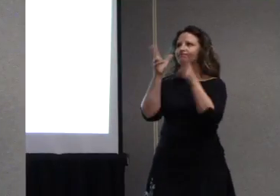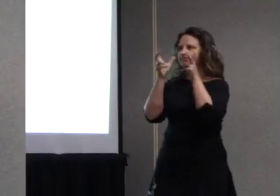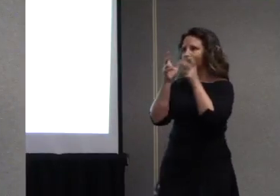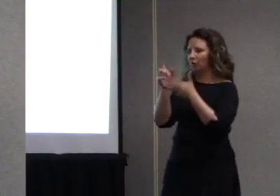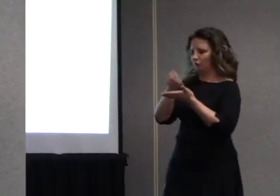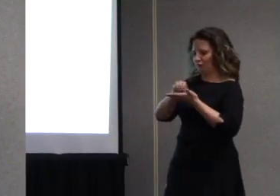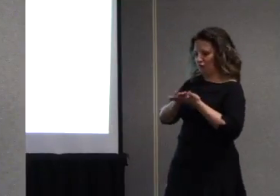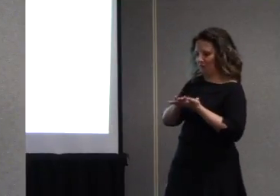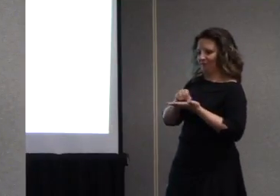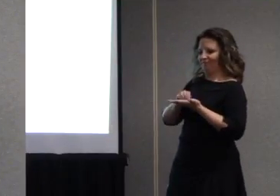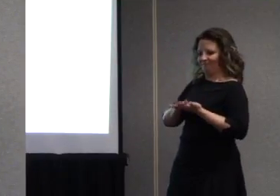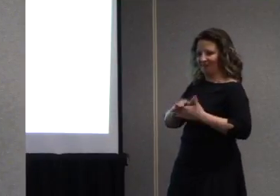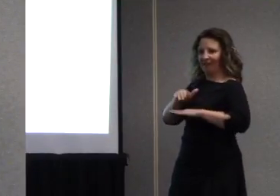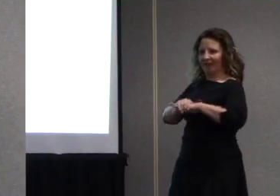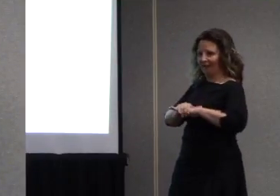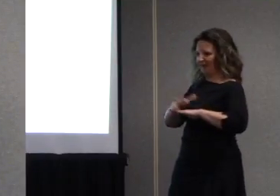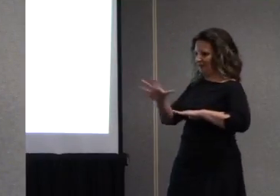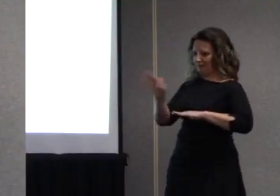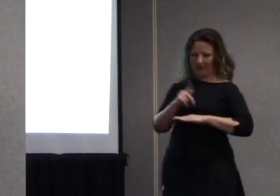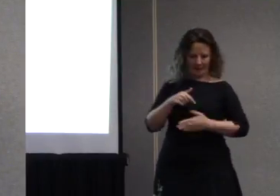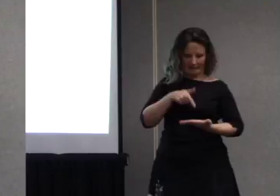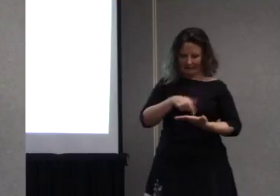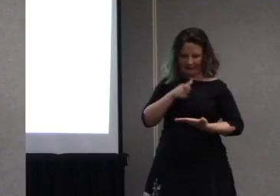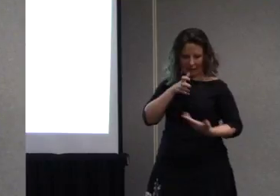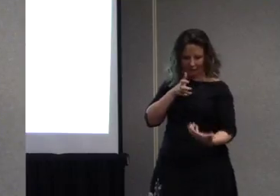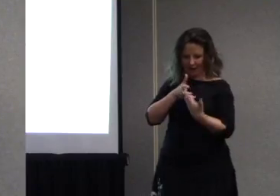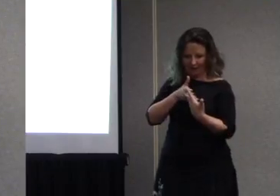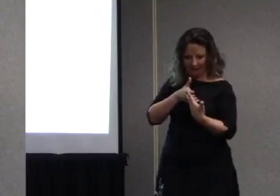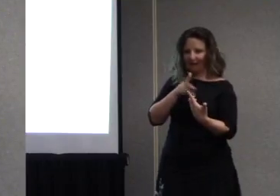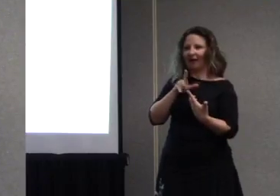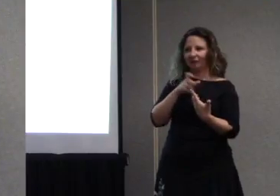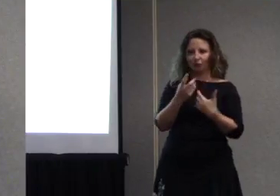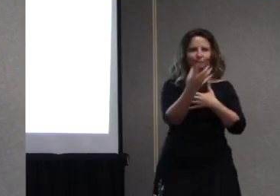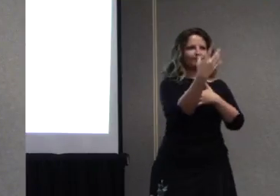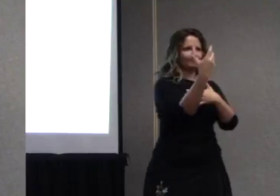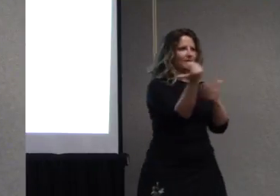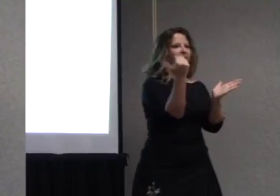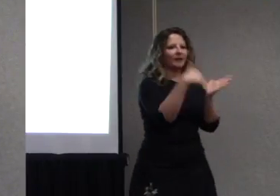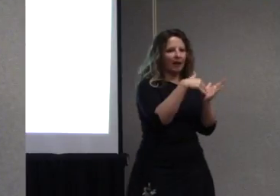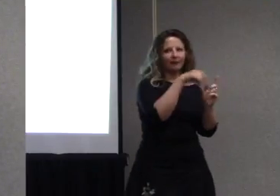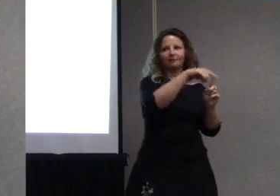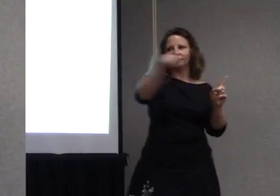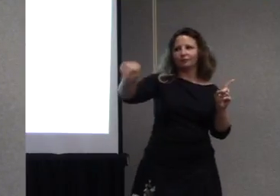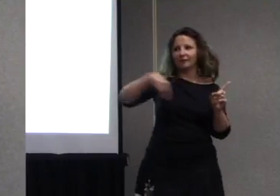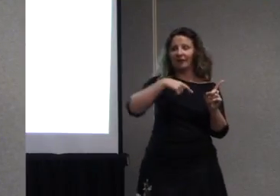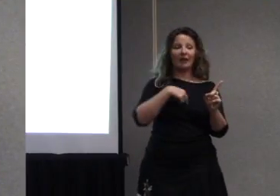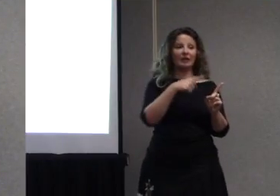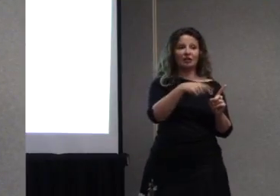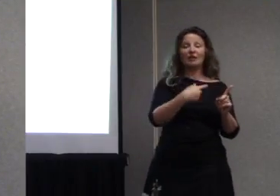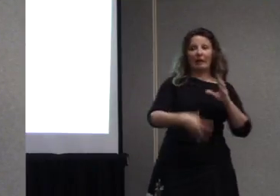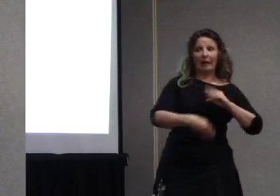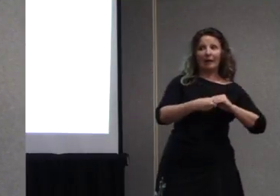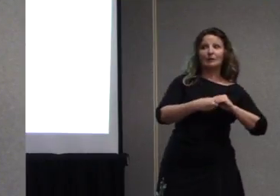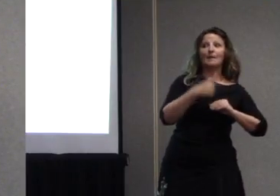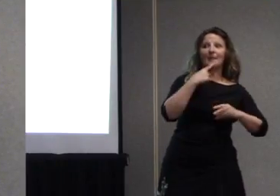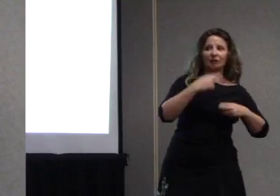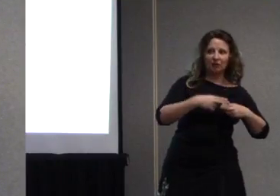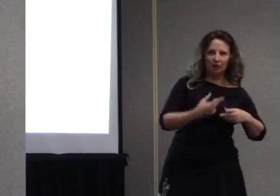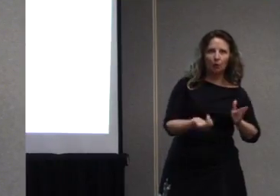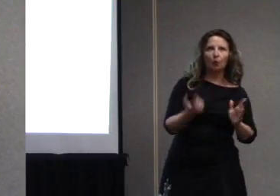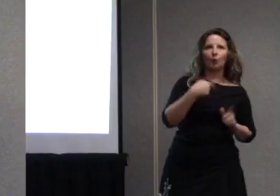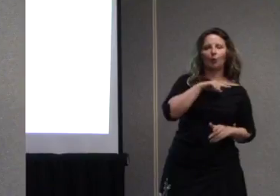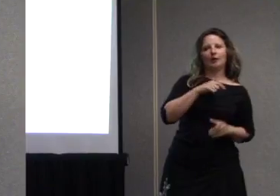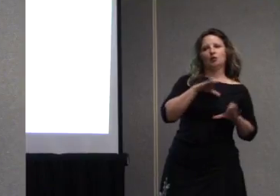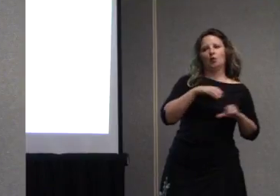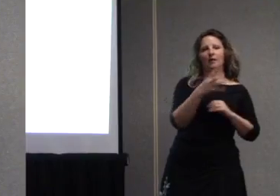gets translated back, and if it comes back and it's not right, as Deb said, it gets redone. And what she didn't say